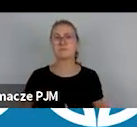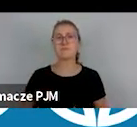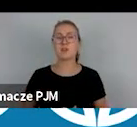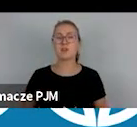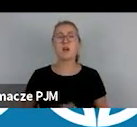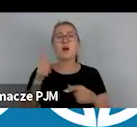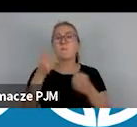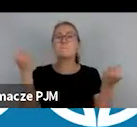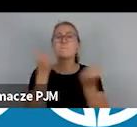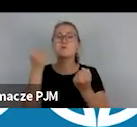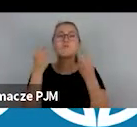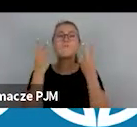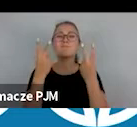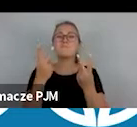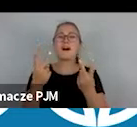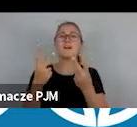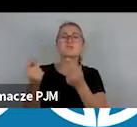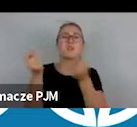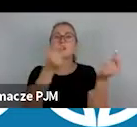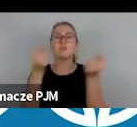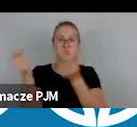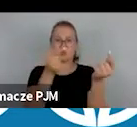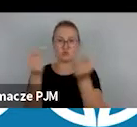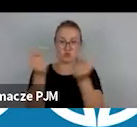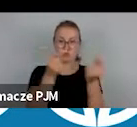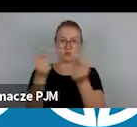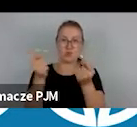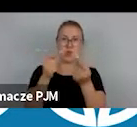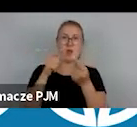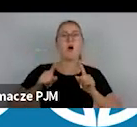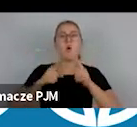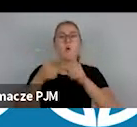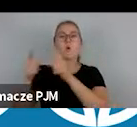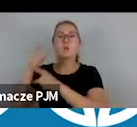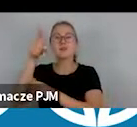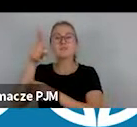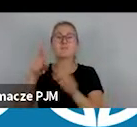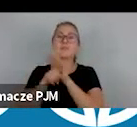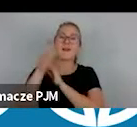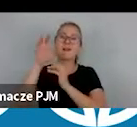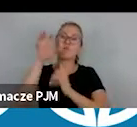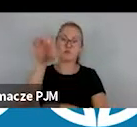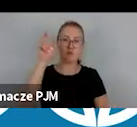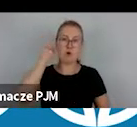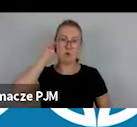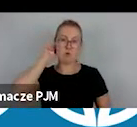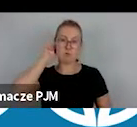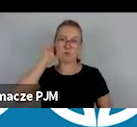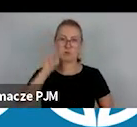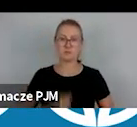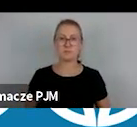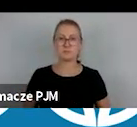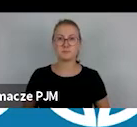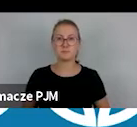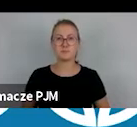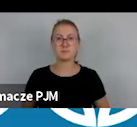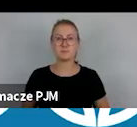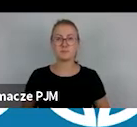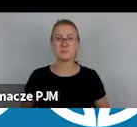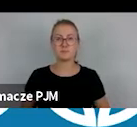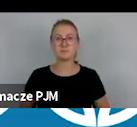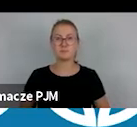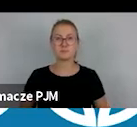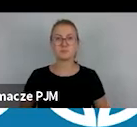established by women's rights organizations. And that doesn't mean, you know, organizations that work with men don't bring their